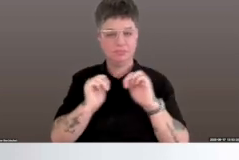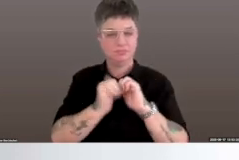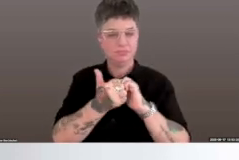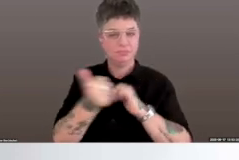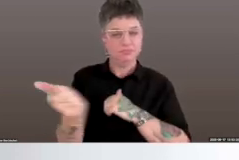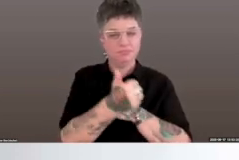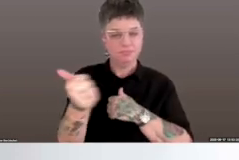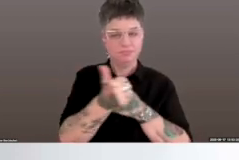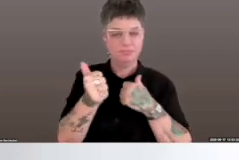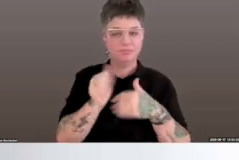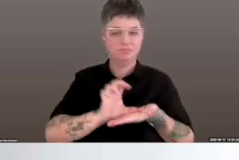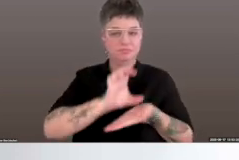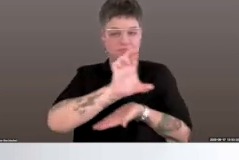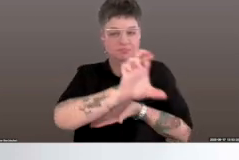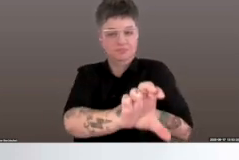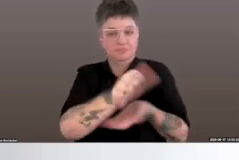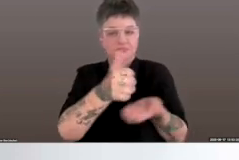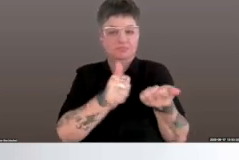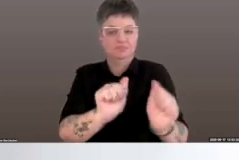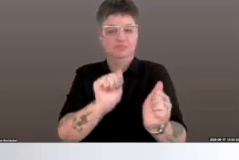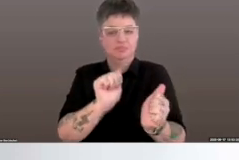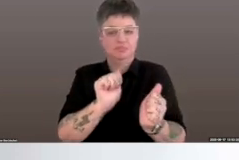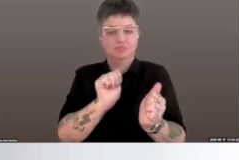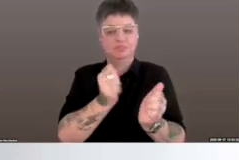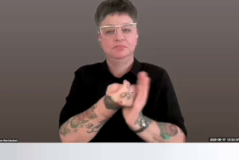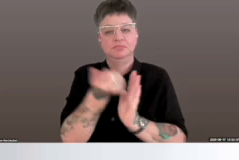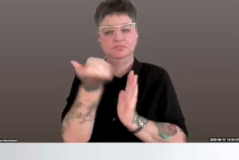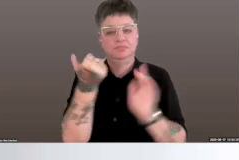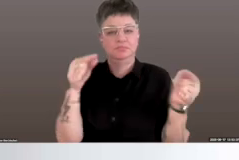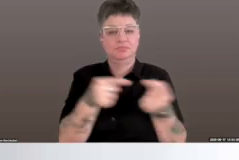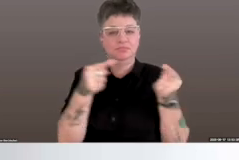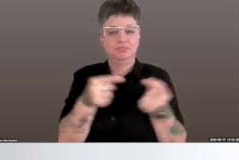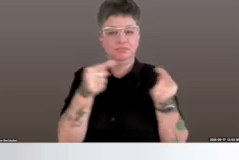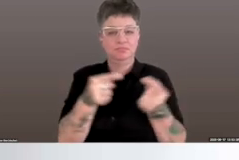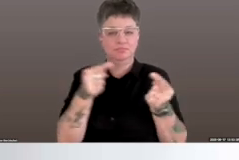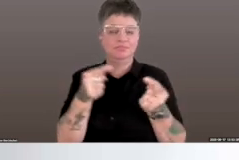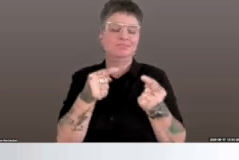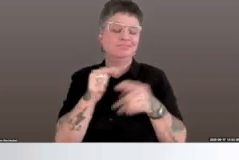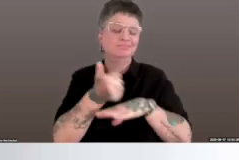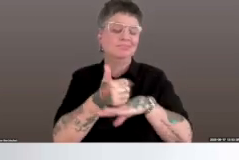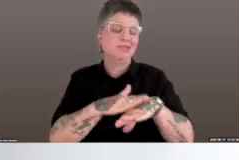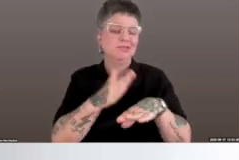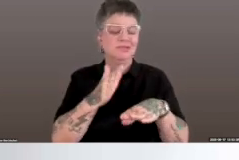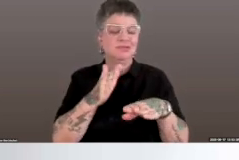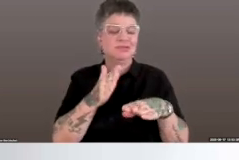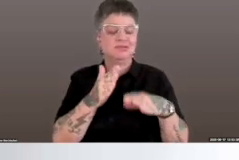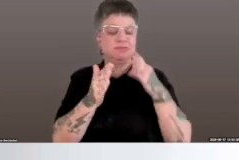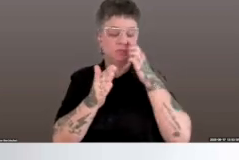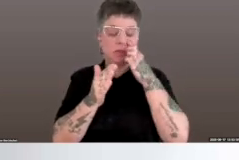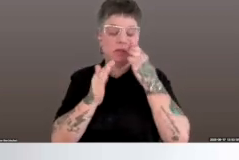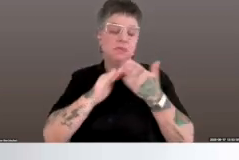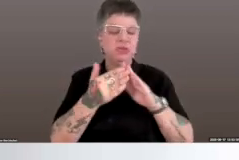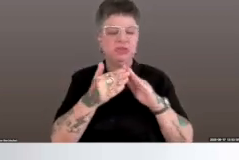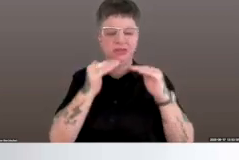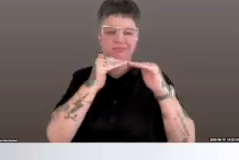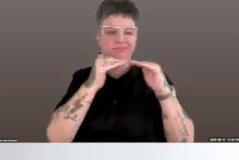lastly, these investments strive to alleviate environmental harms that are disproportionately felt by some communities due to historical inequities. I realize